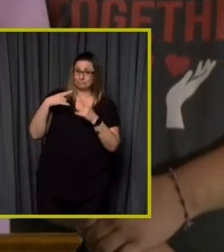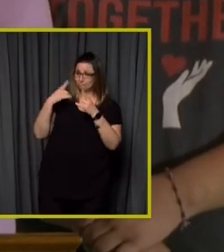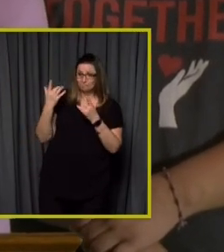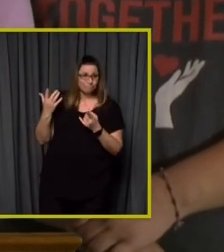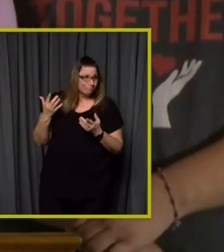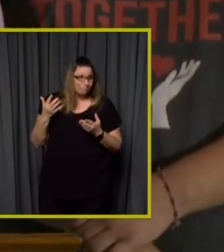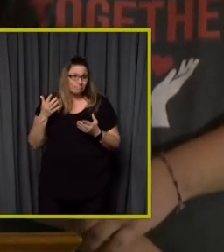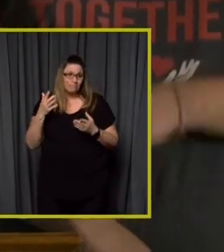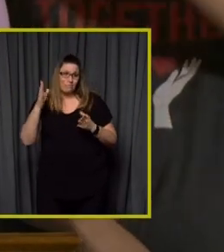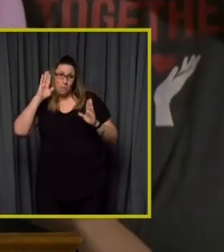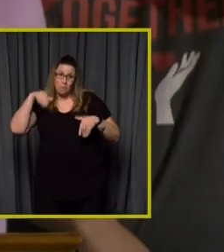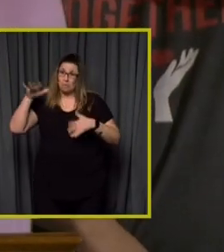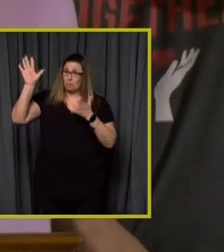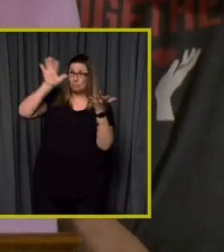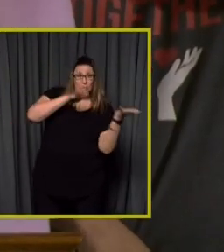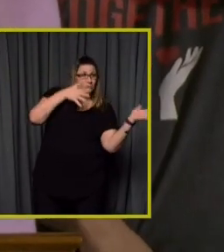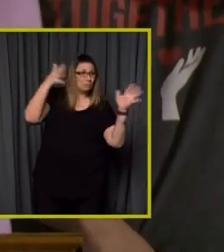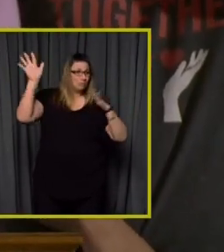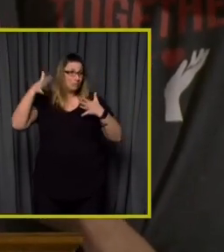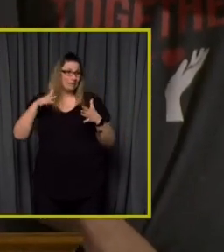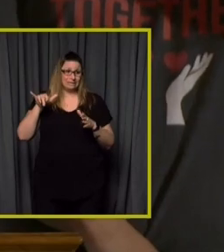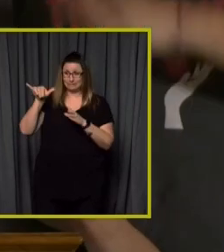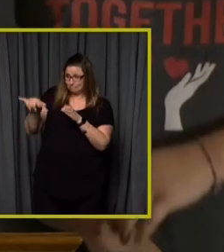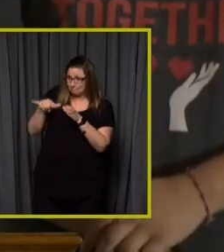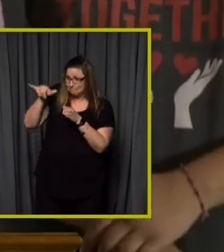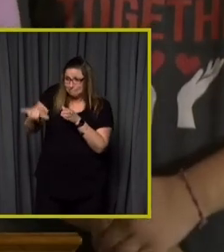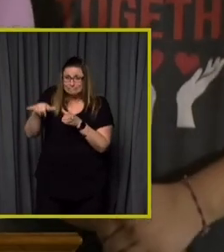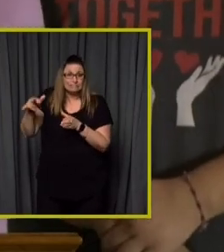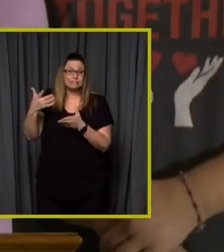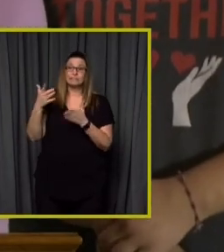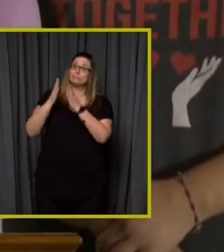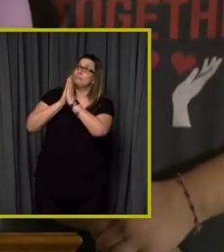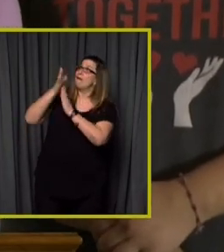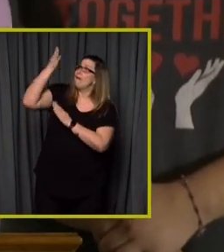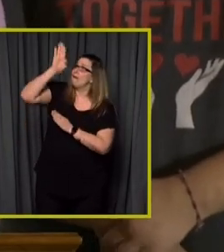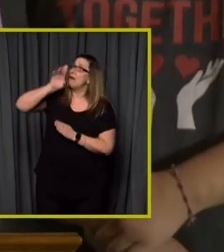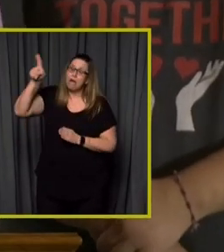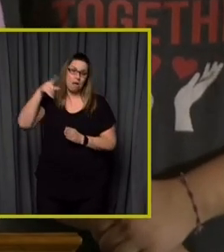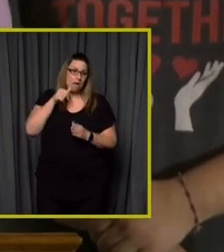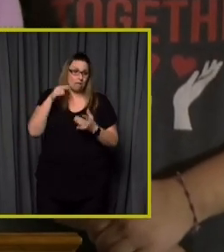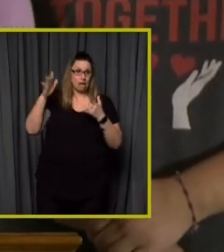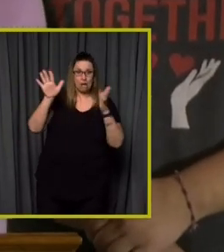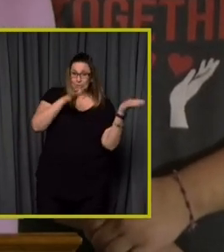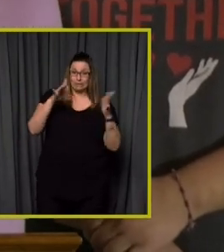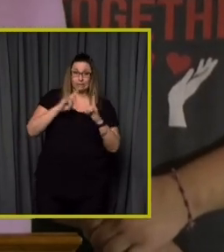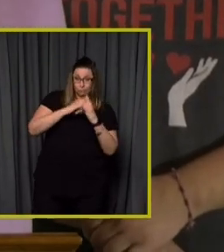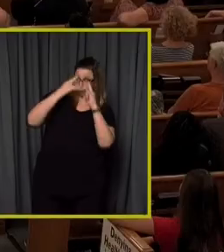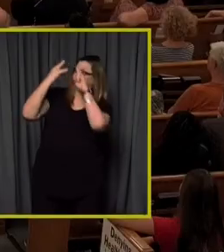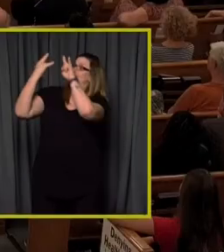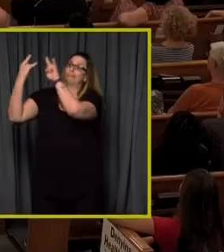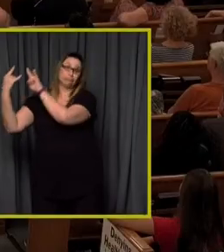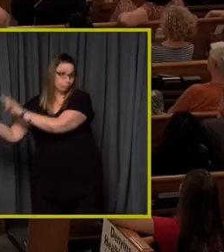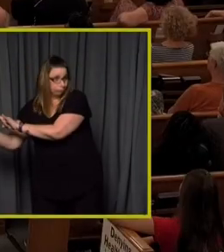too bad when the wind blew. We had to beg businesses to use their bathroom.